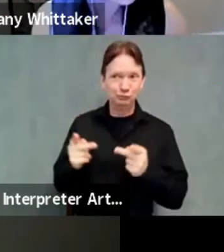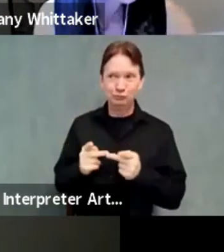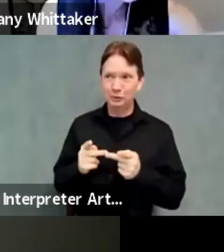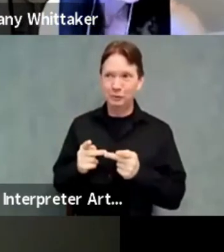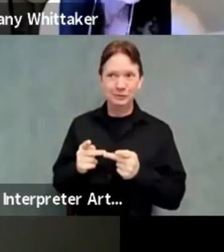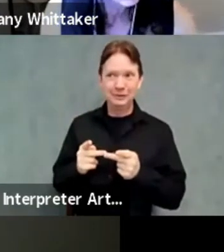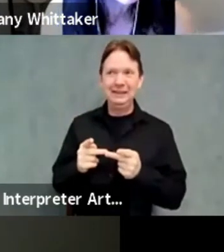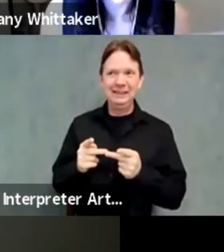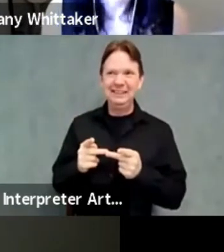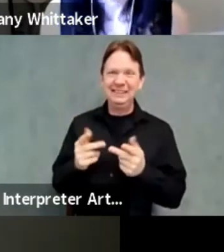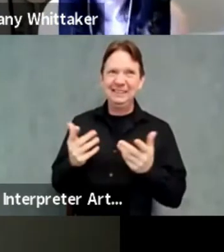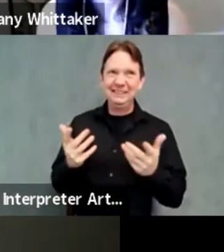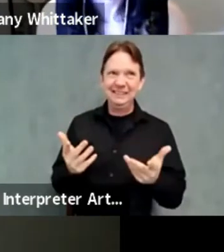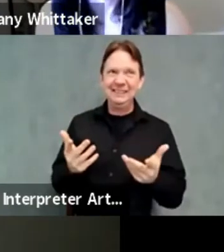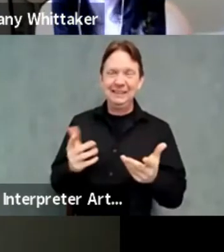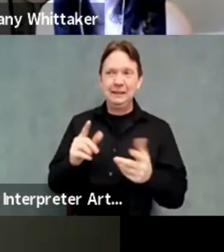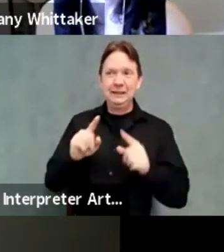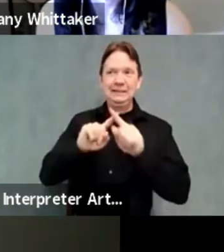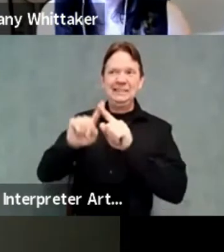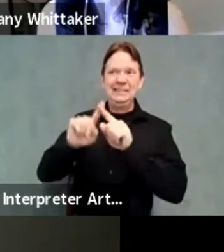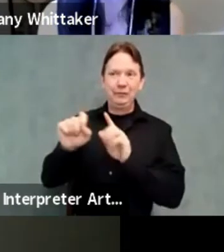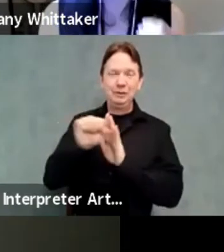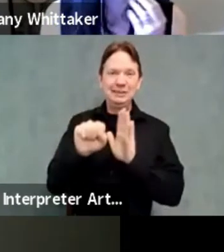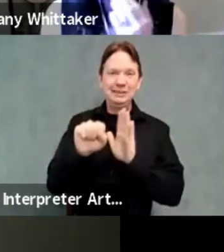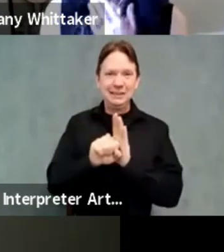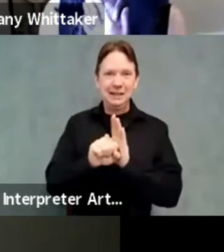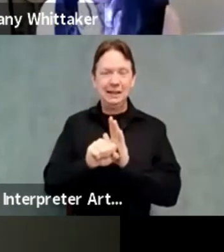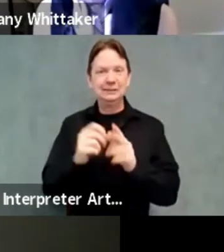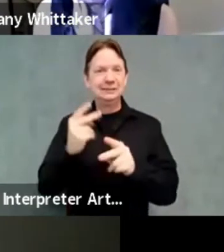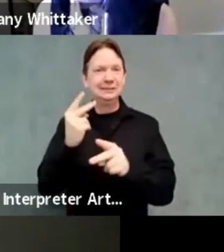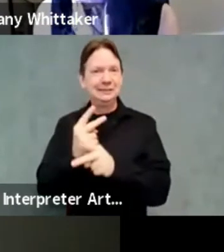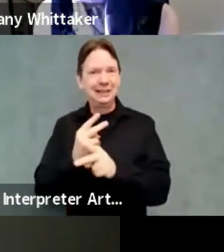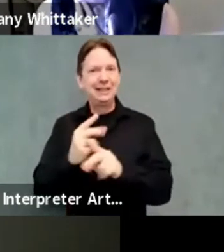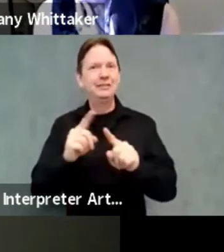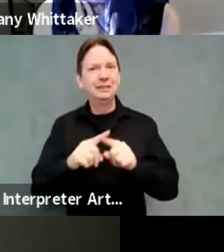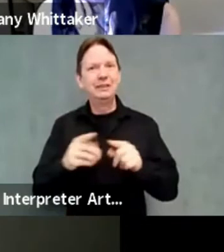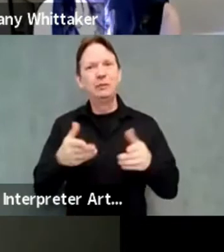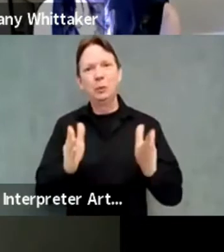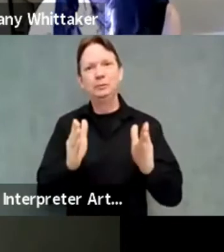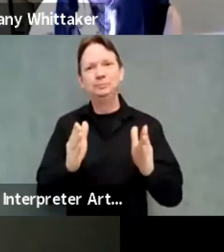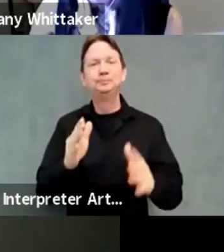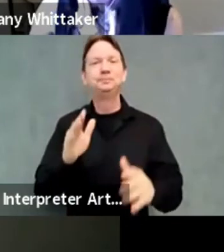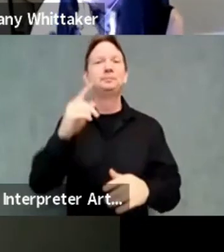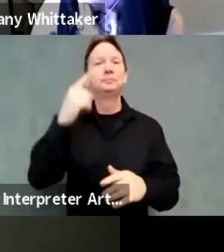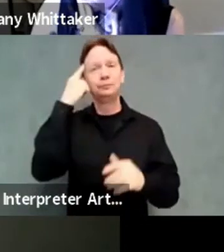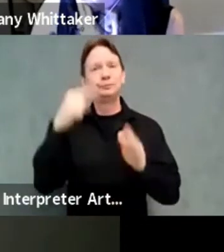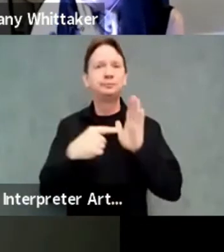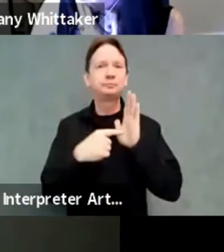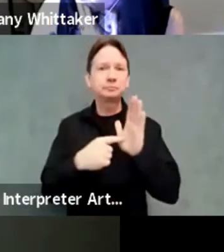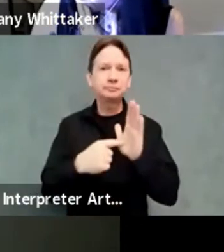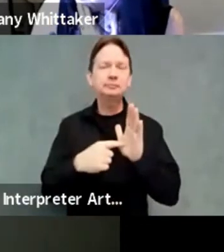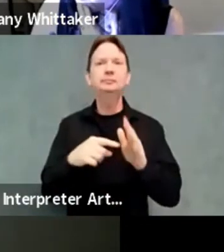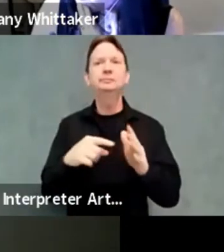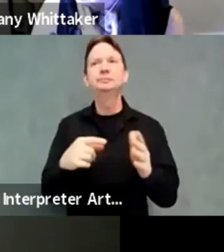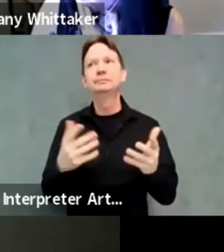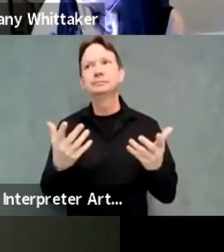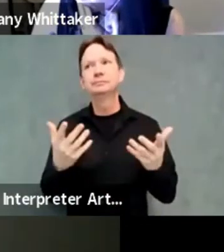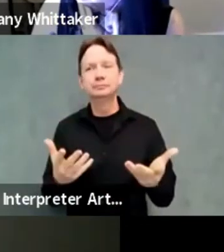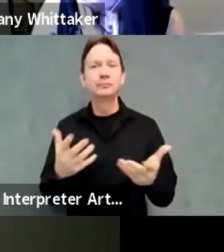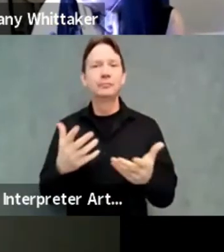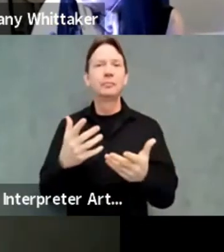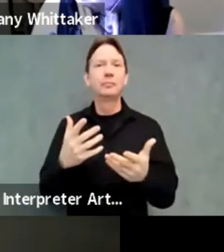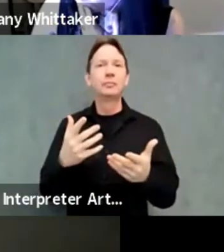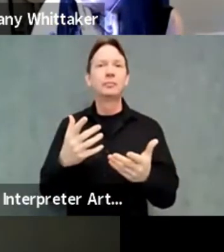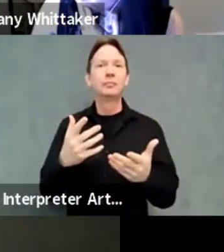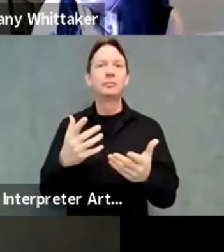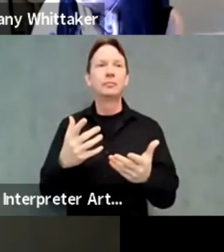as a treasurer, because the your SIGs do have budgets. So you have basically anyone who belongs to your SIG pays